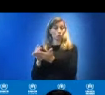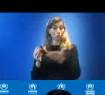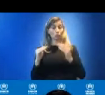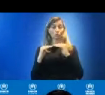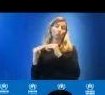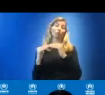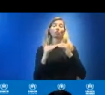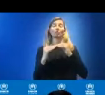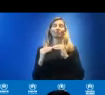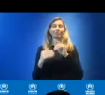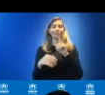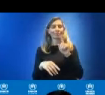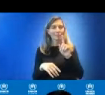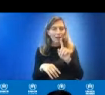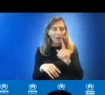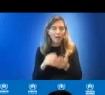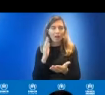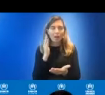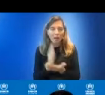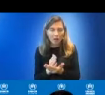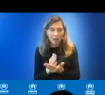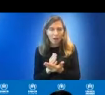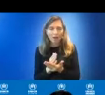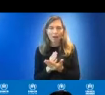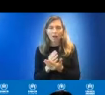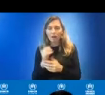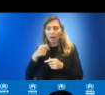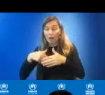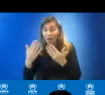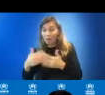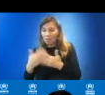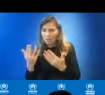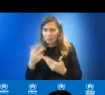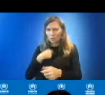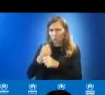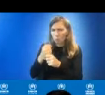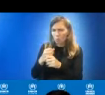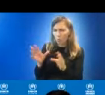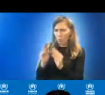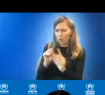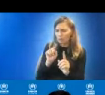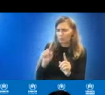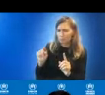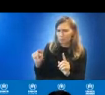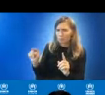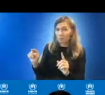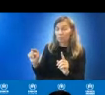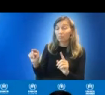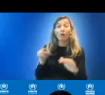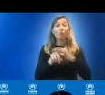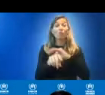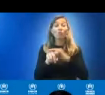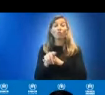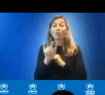However, our operation realized in practice by working with our affected populations that refugees,